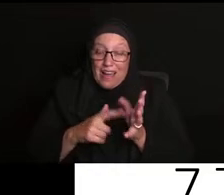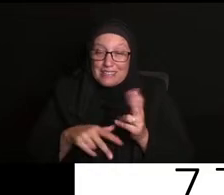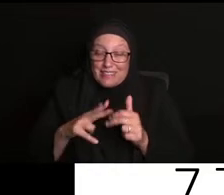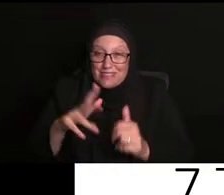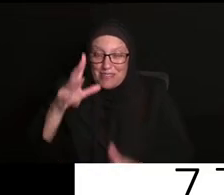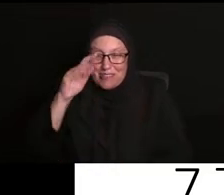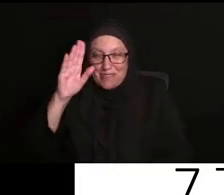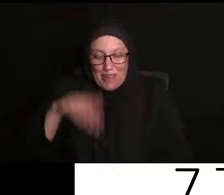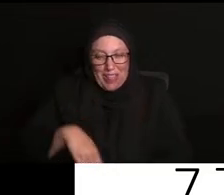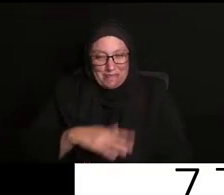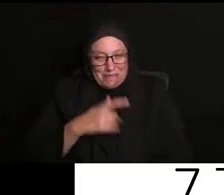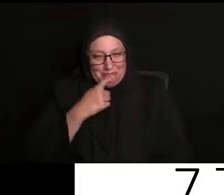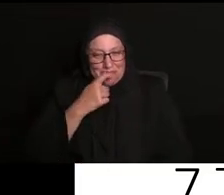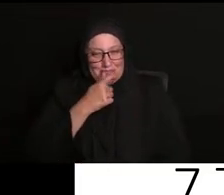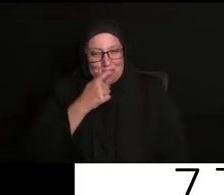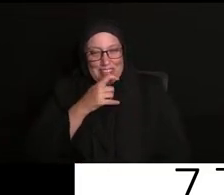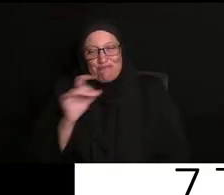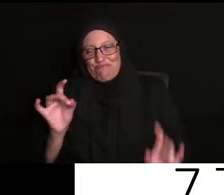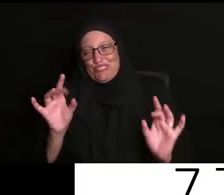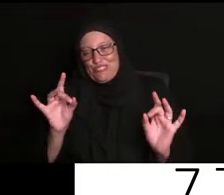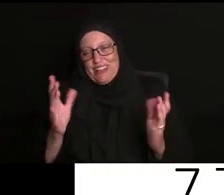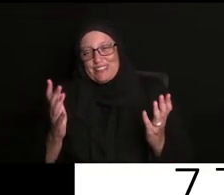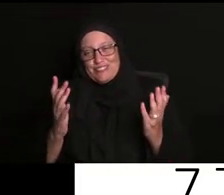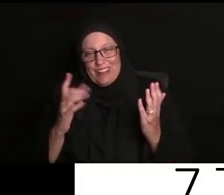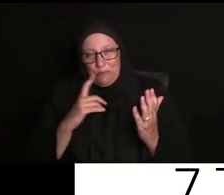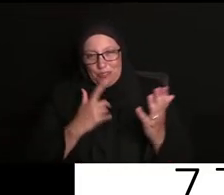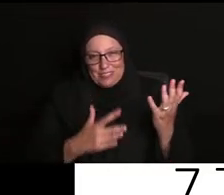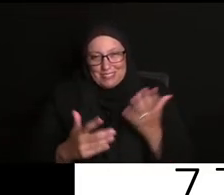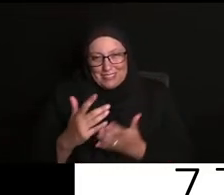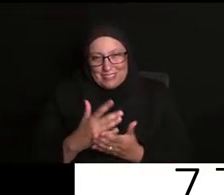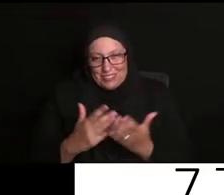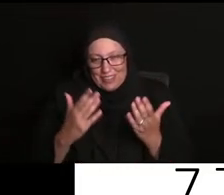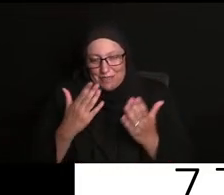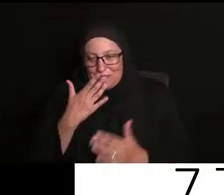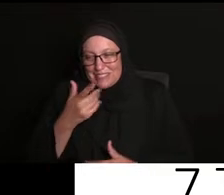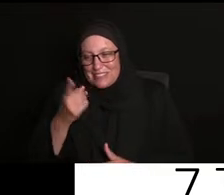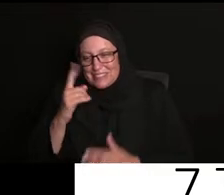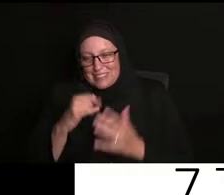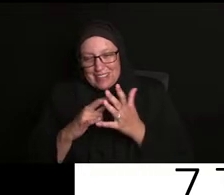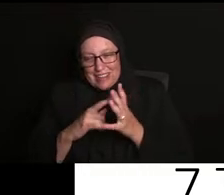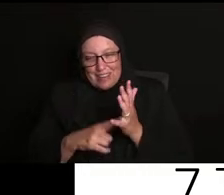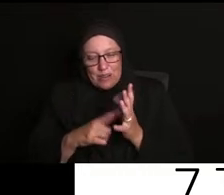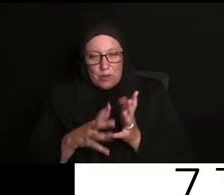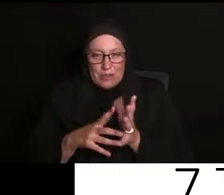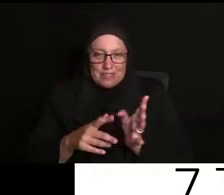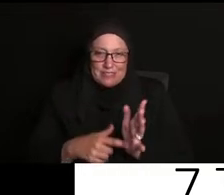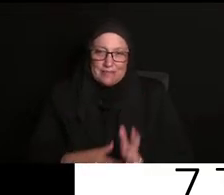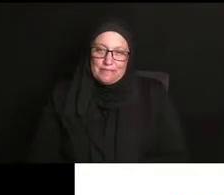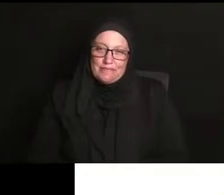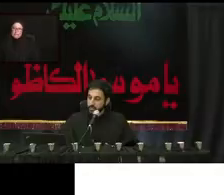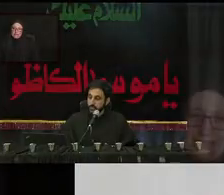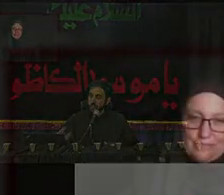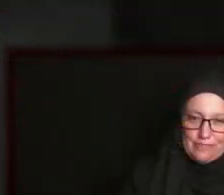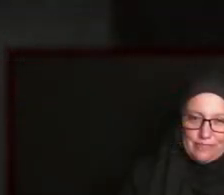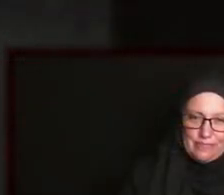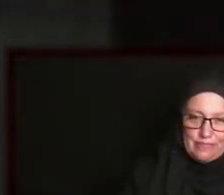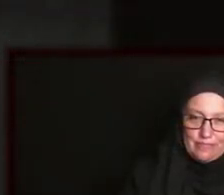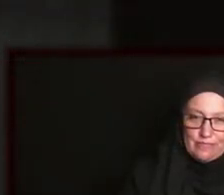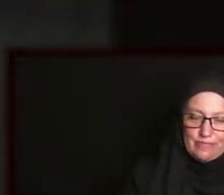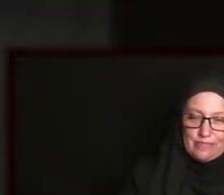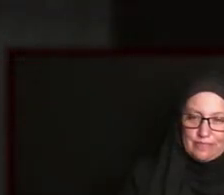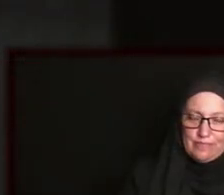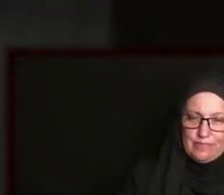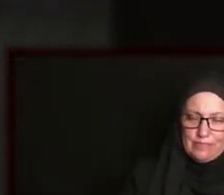Aha, no one knows them. Inshallah, we'll discuss it. Allahumma salli ala Muhammad wa ali Muhammad. The first